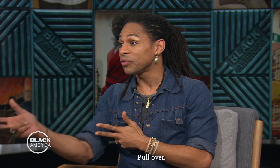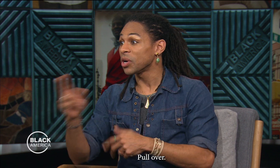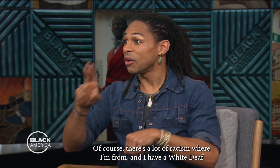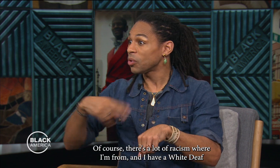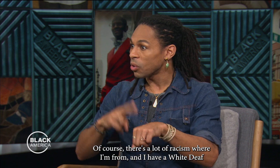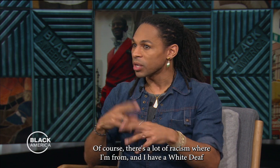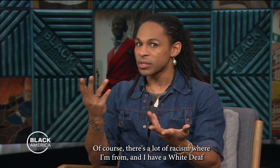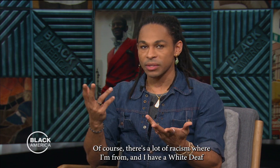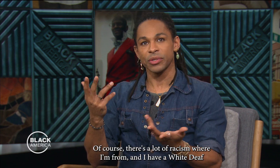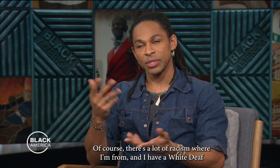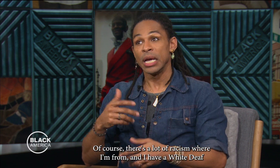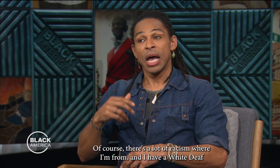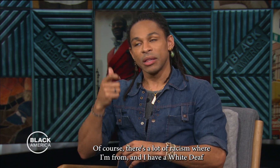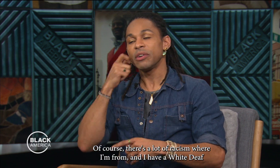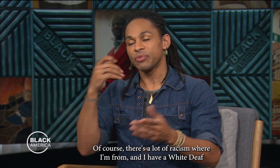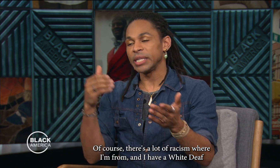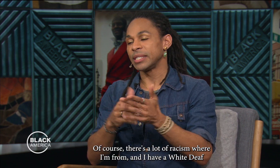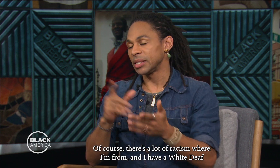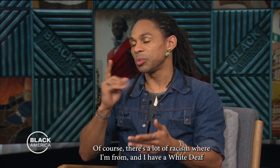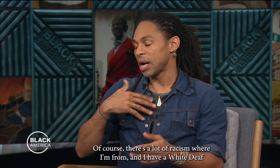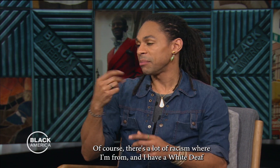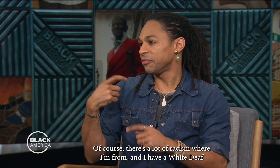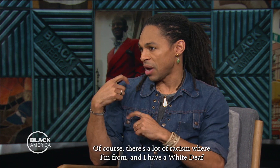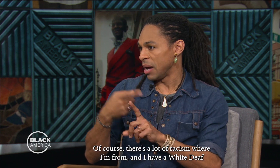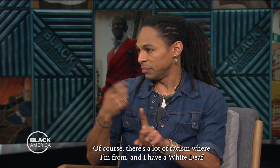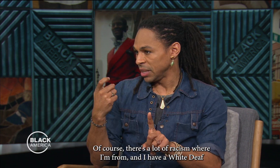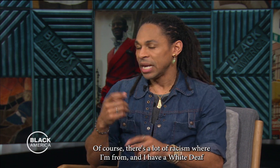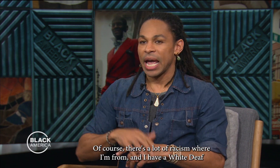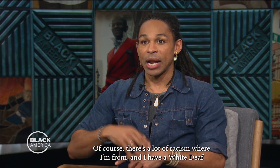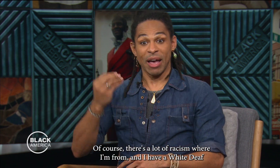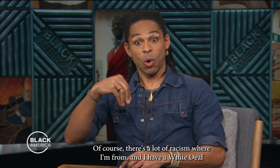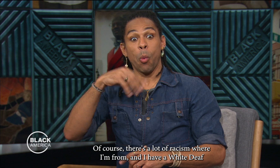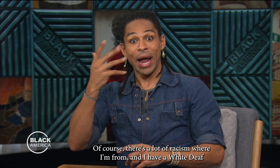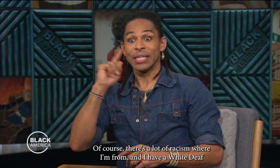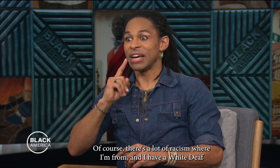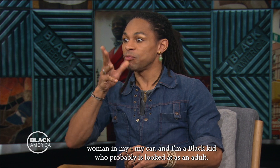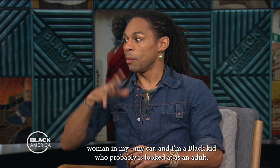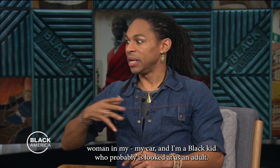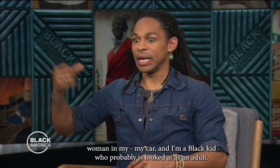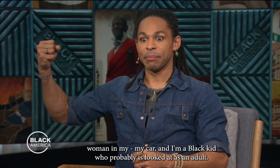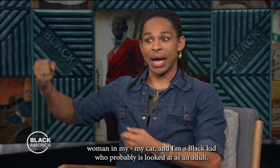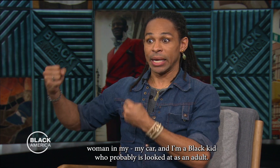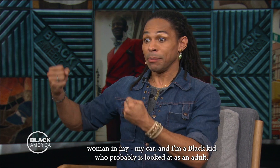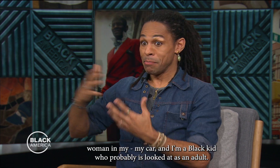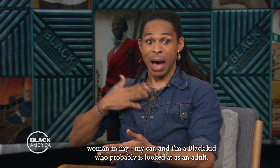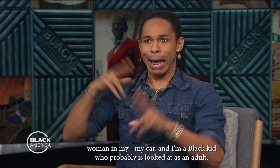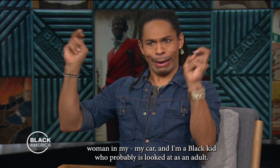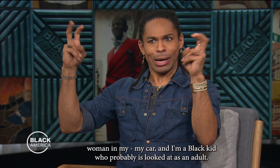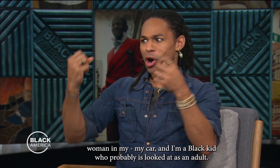Pull over. Of course, there's a lot of racism where I'm from, and I have a white deaf woman in